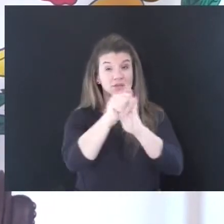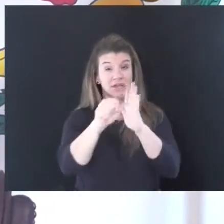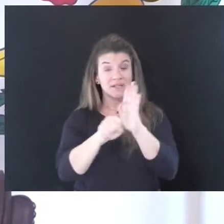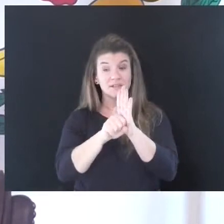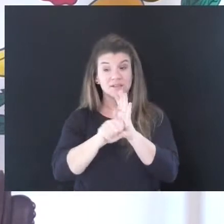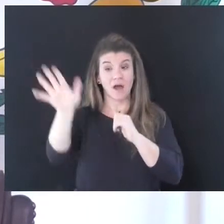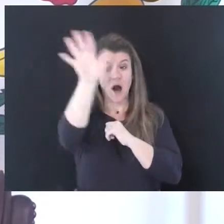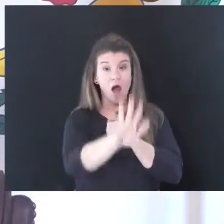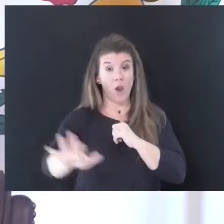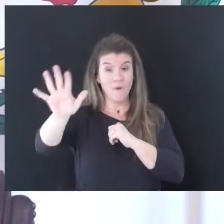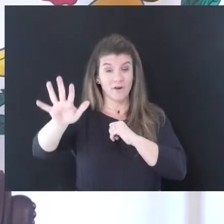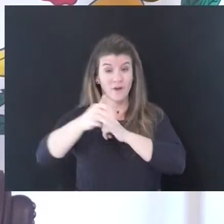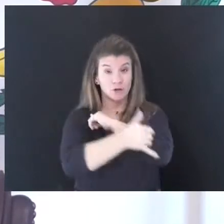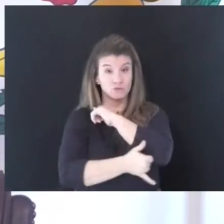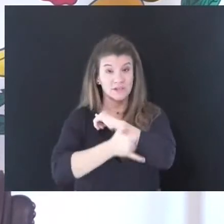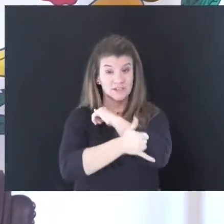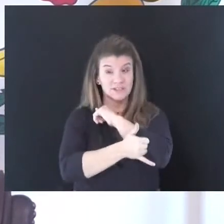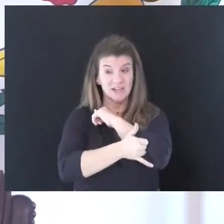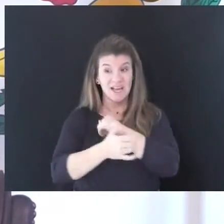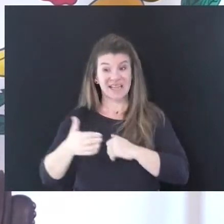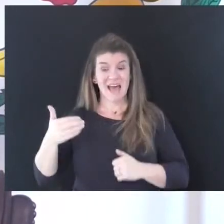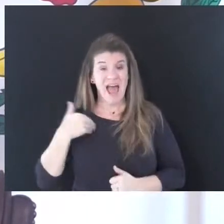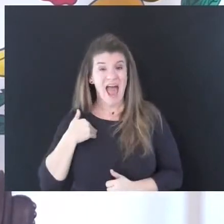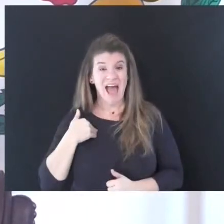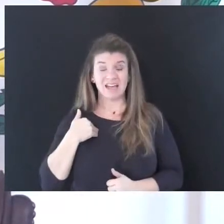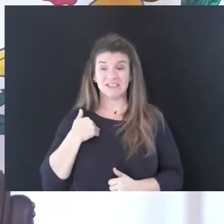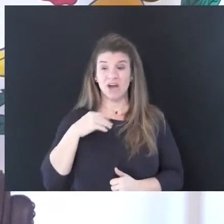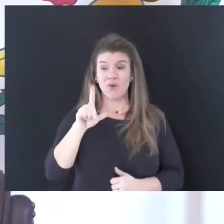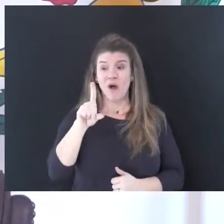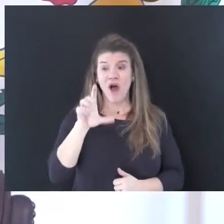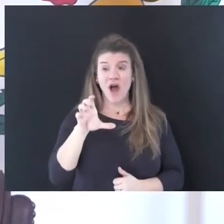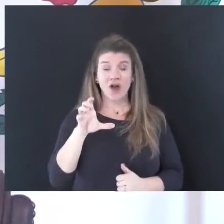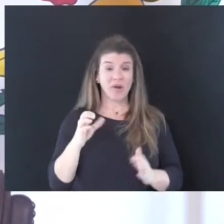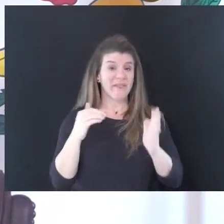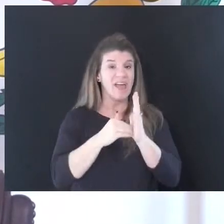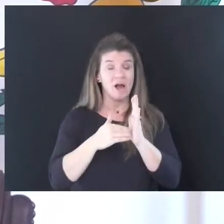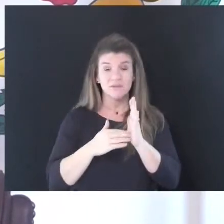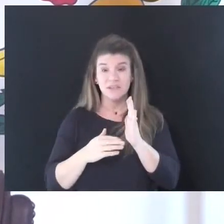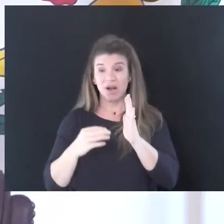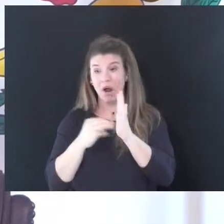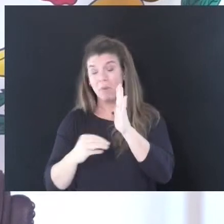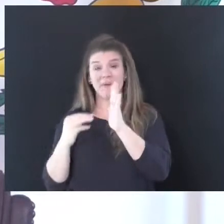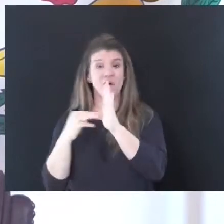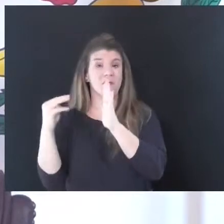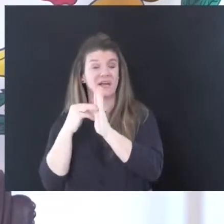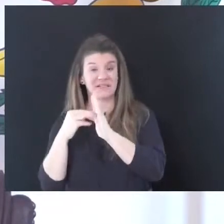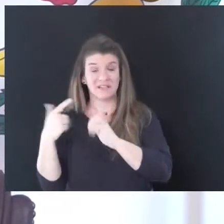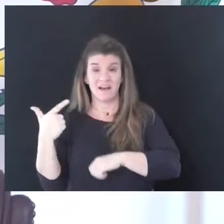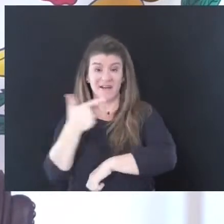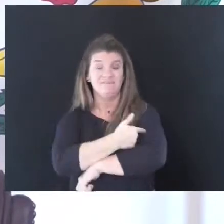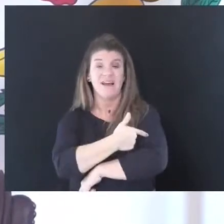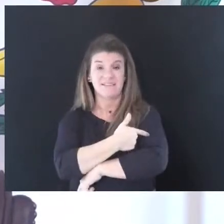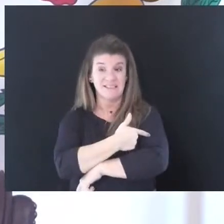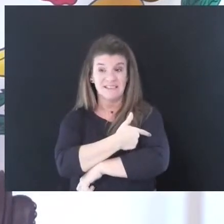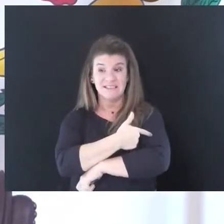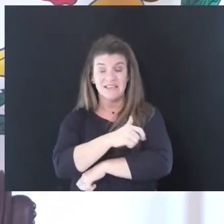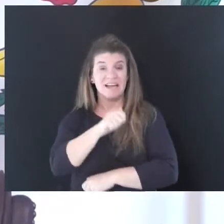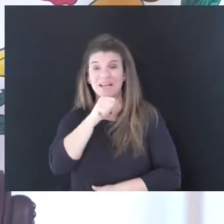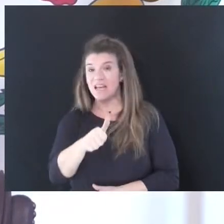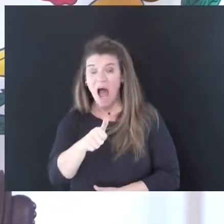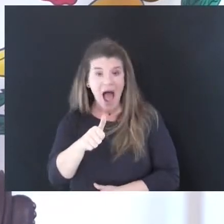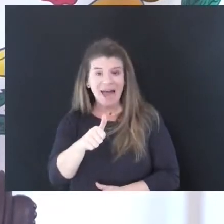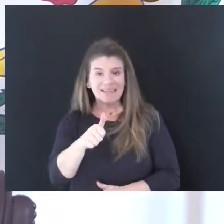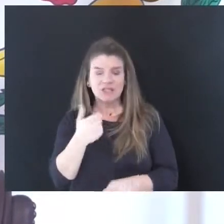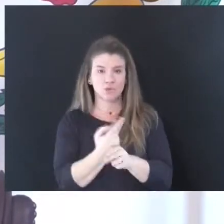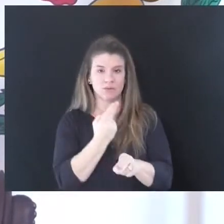country that have hundreds of thousands and or millions of vaccines that are not in